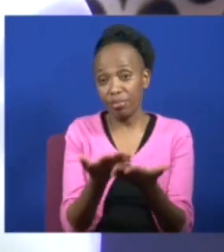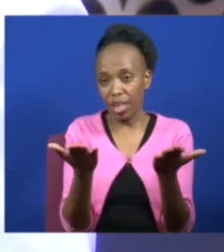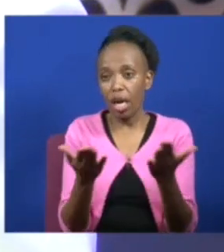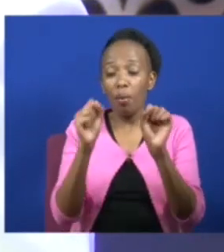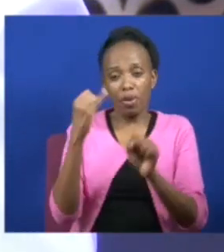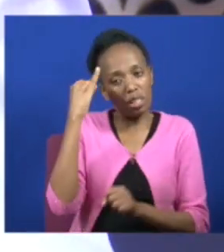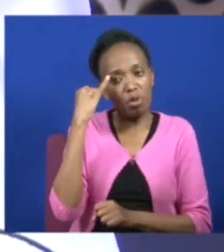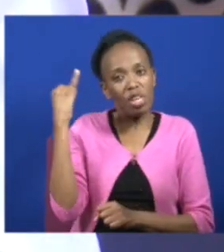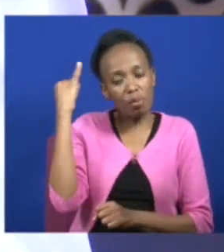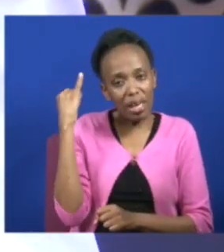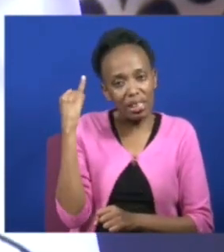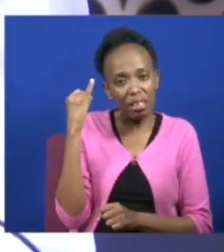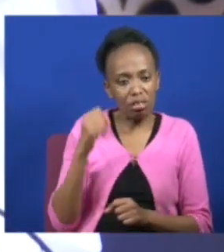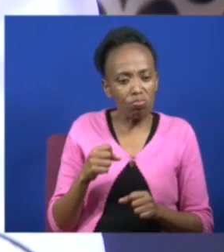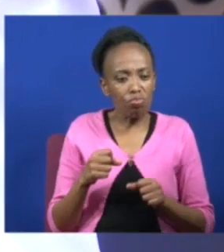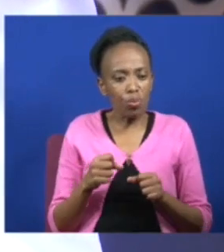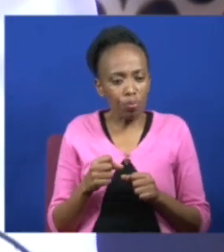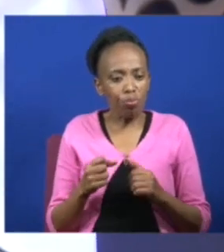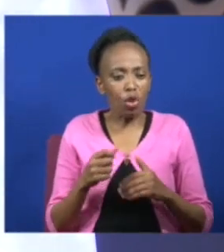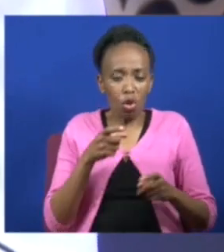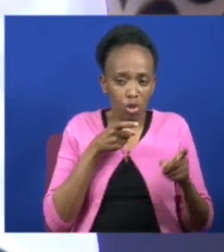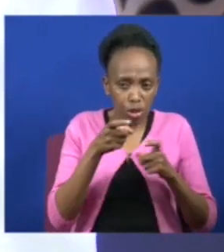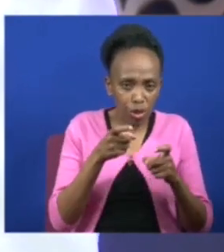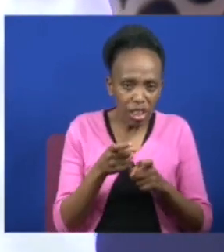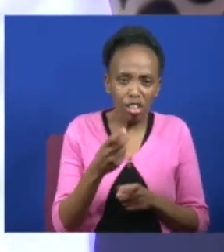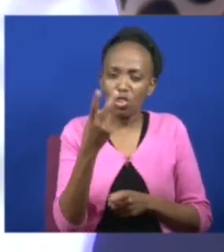you can imagine containing